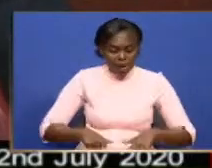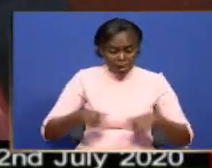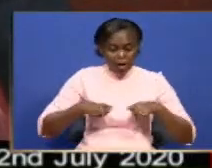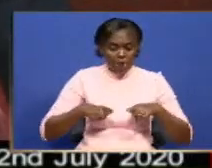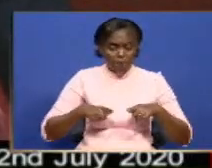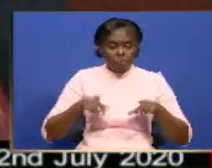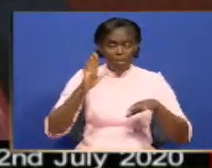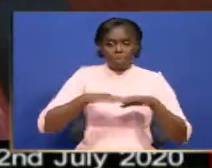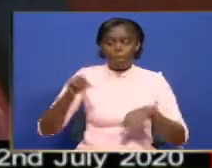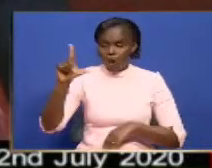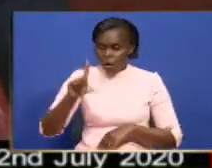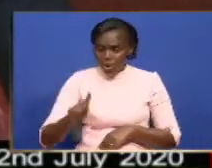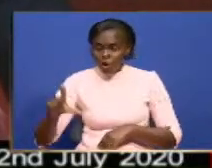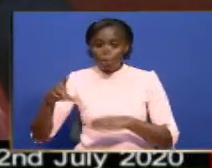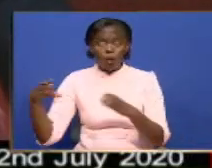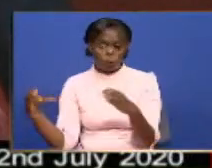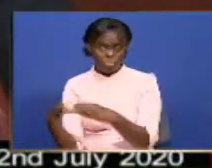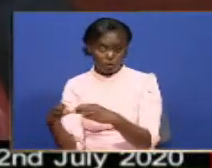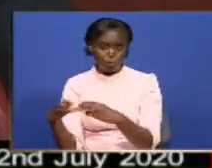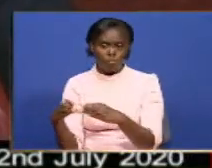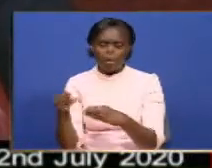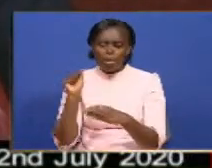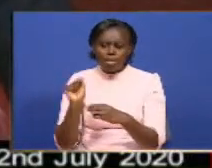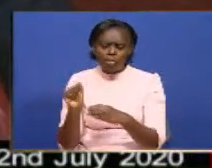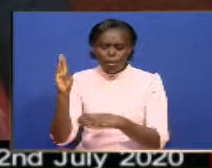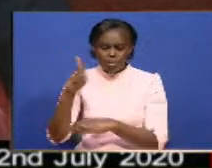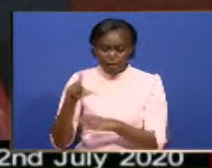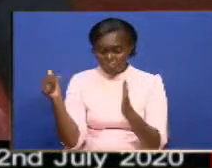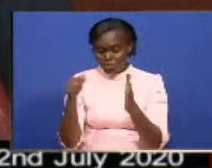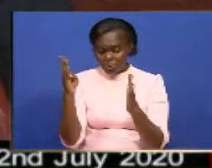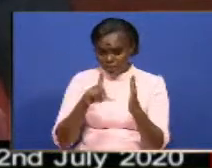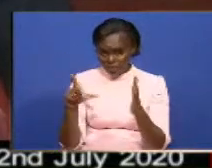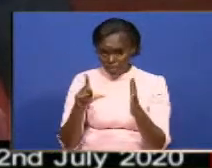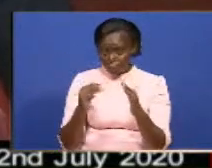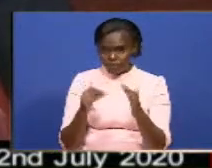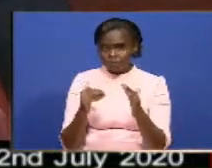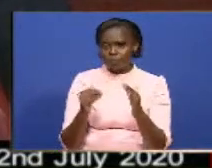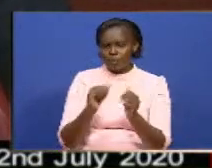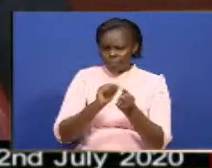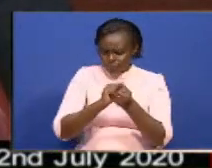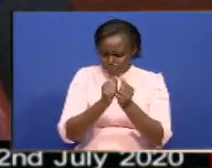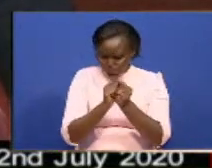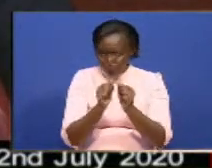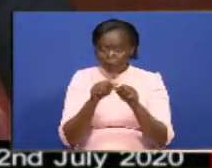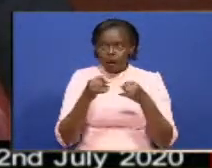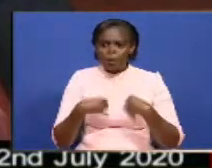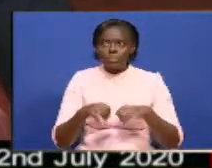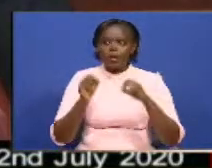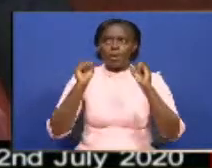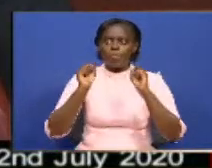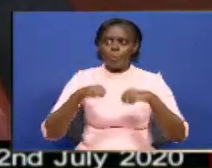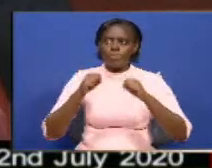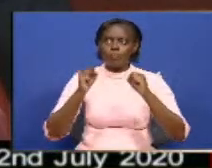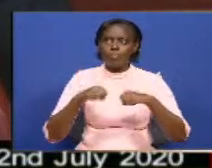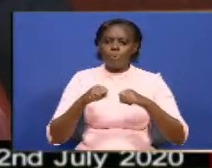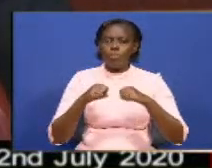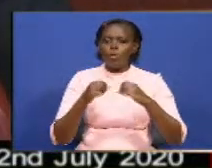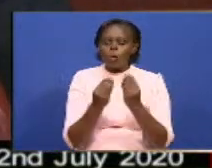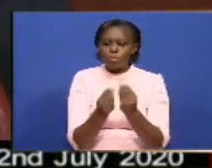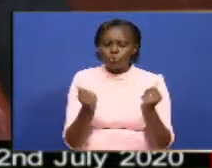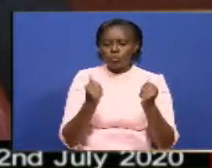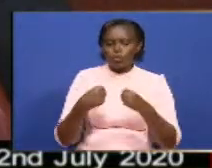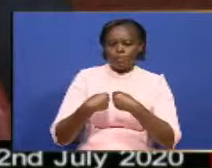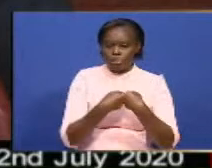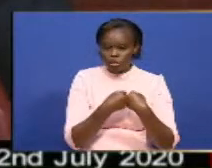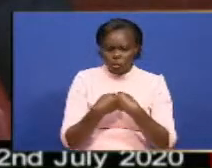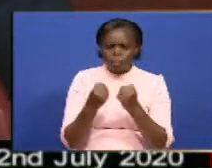communities, and hence probably this bill, after being refined, should try as much as possible address those